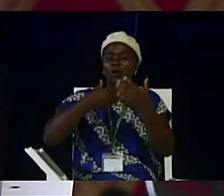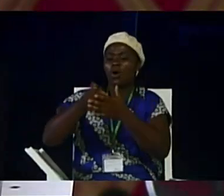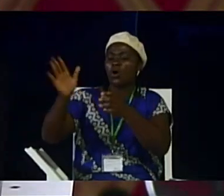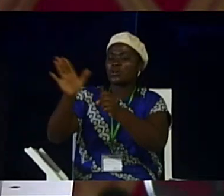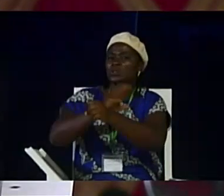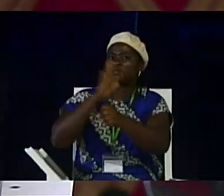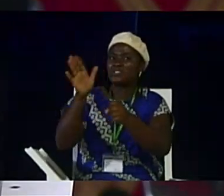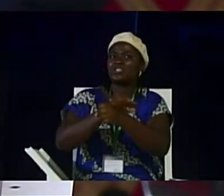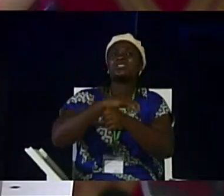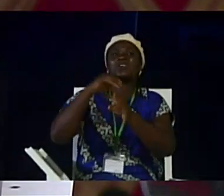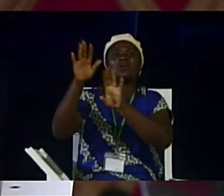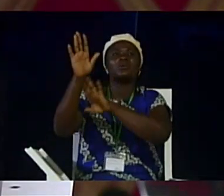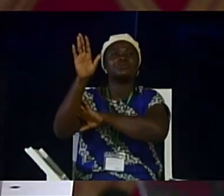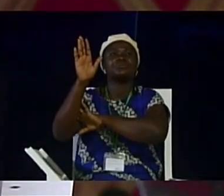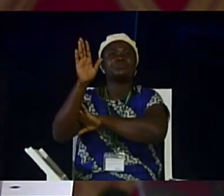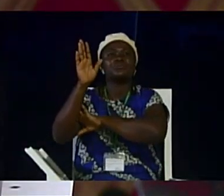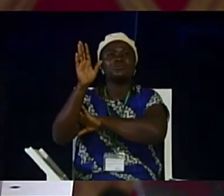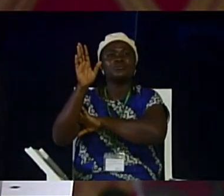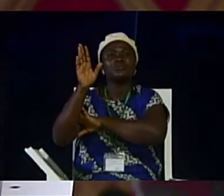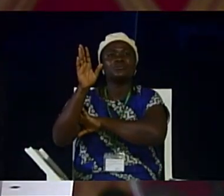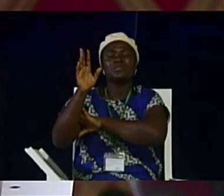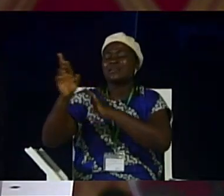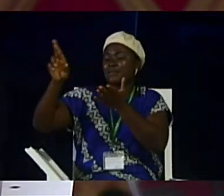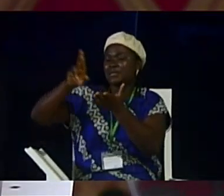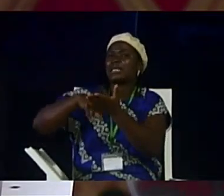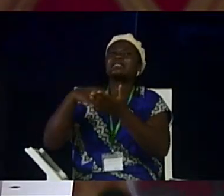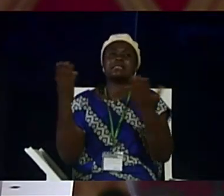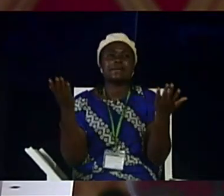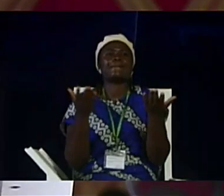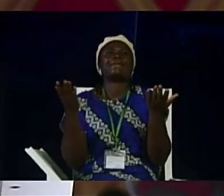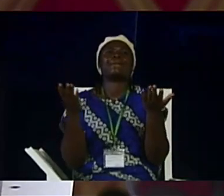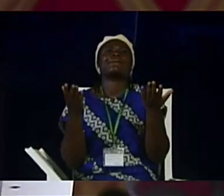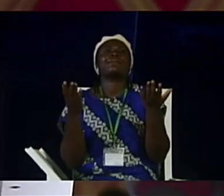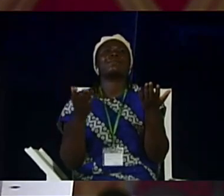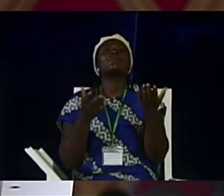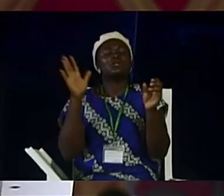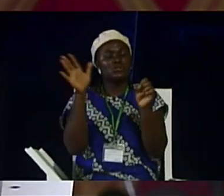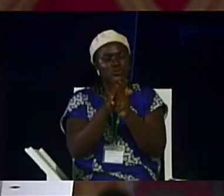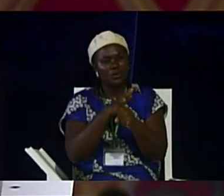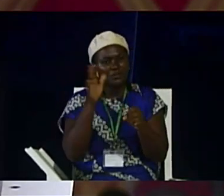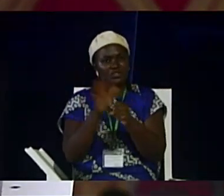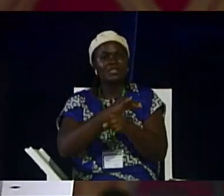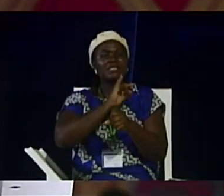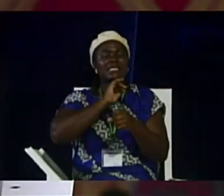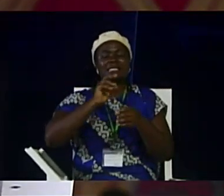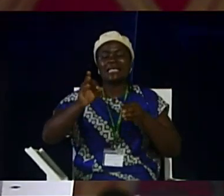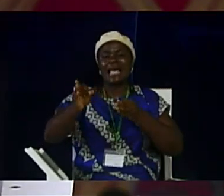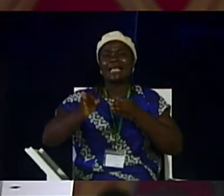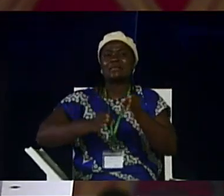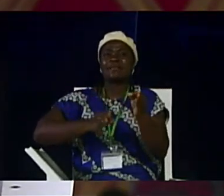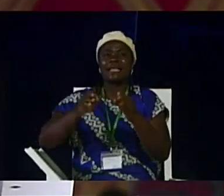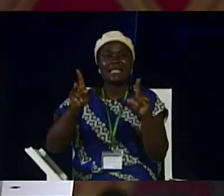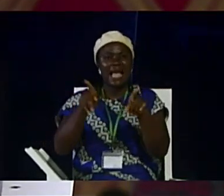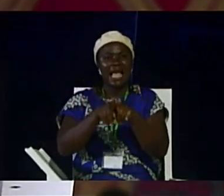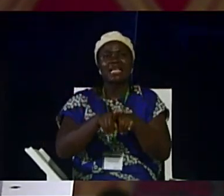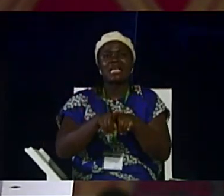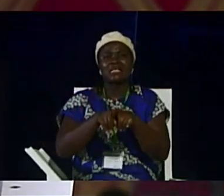all-sufficient God, what does that mean? Well, sufficient is defined as to